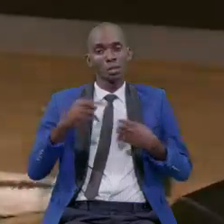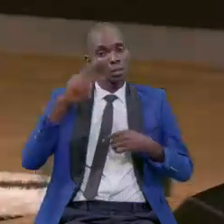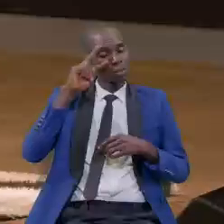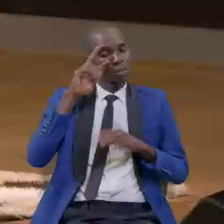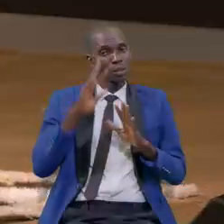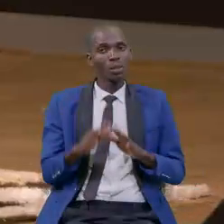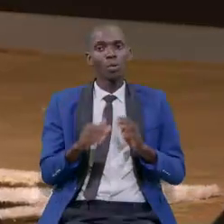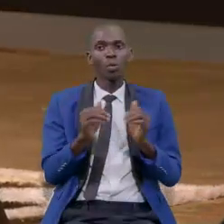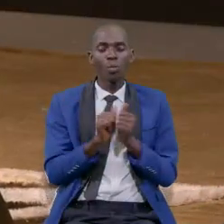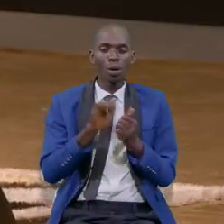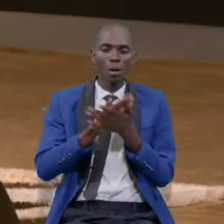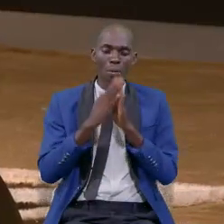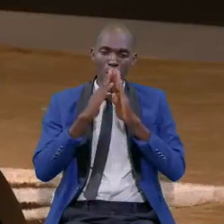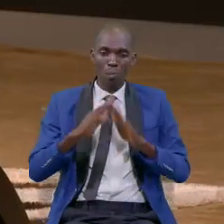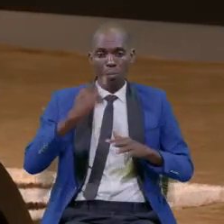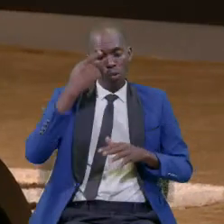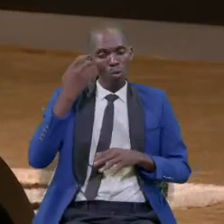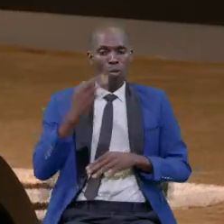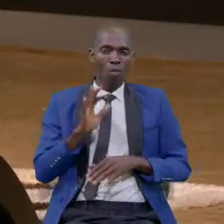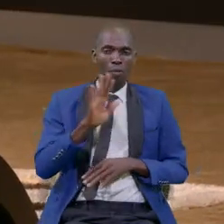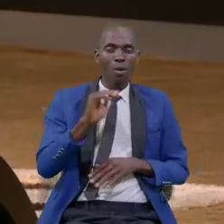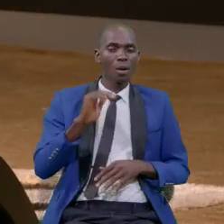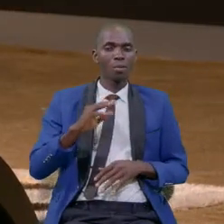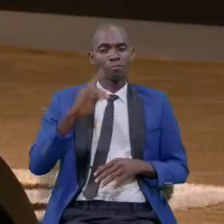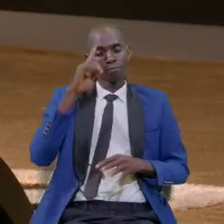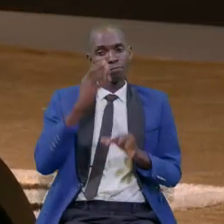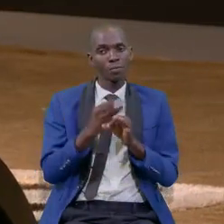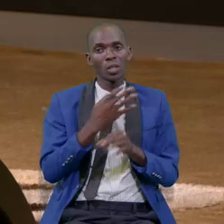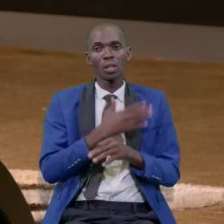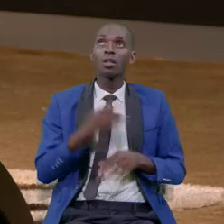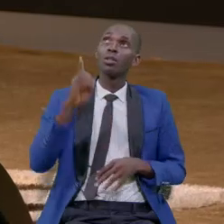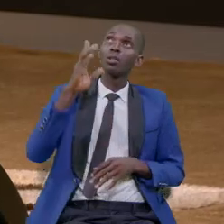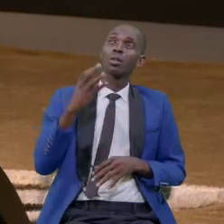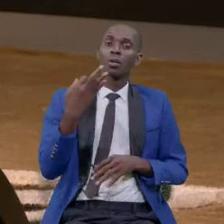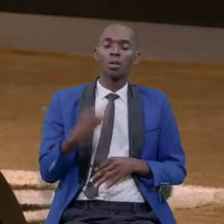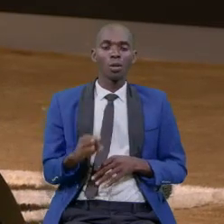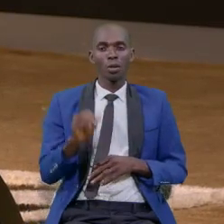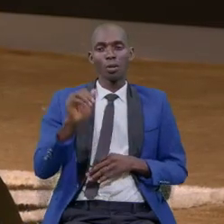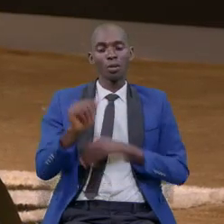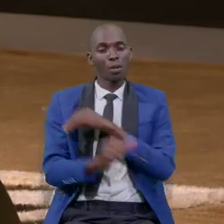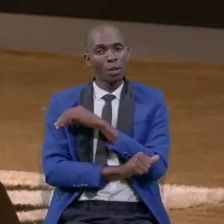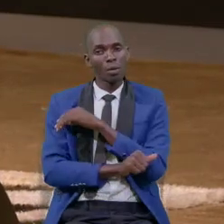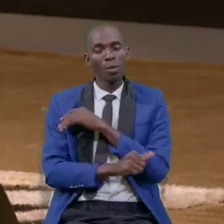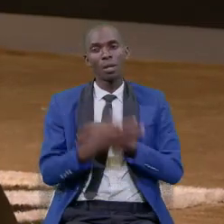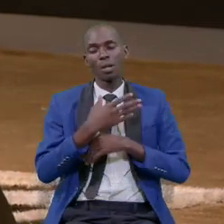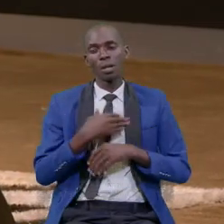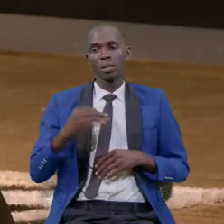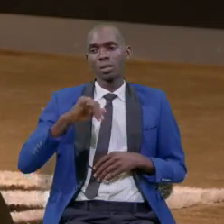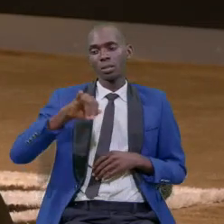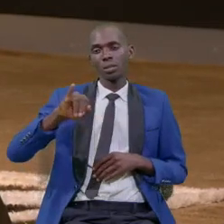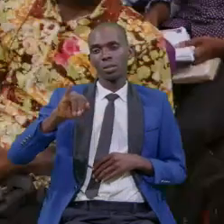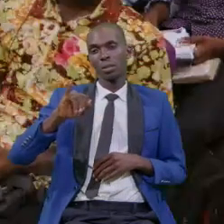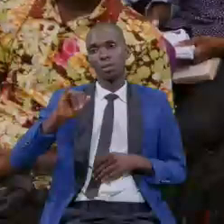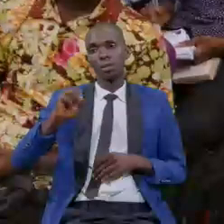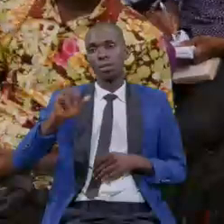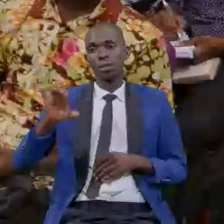peace because of her faith in the God of Abraham, Isaac, and Jacob. Three things we're